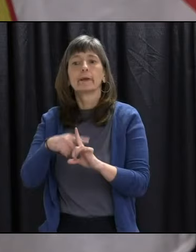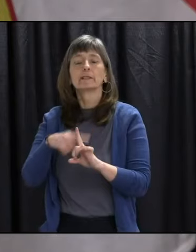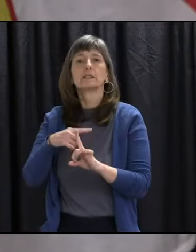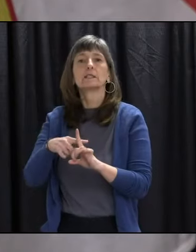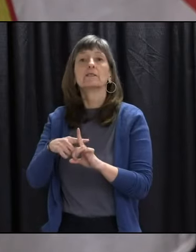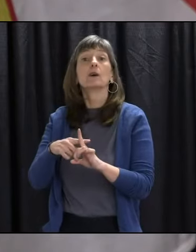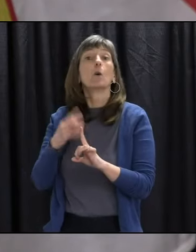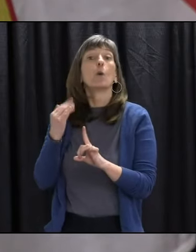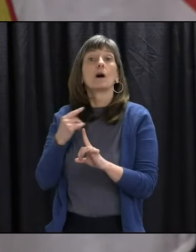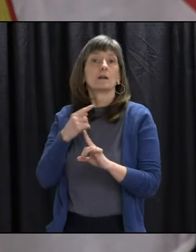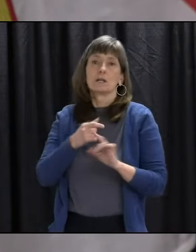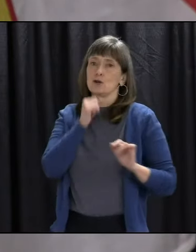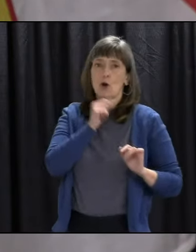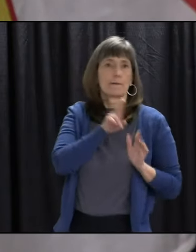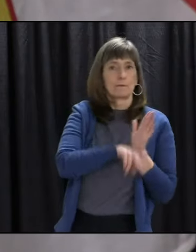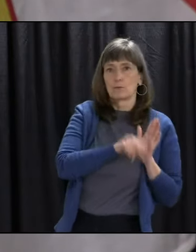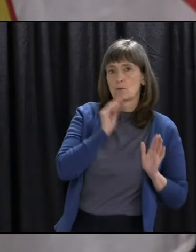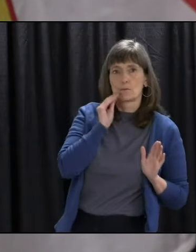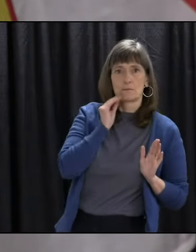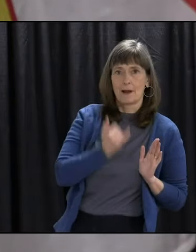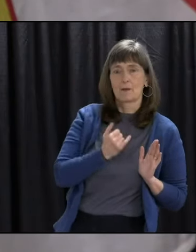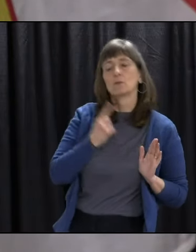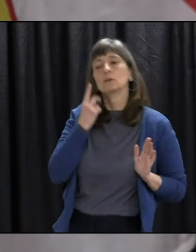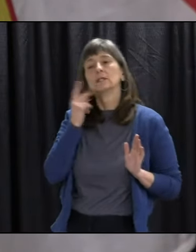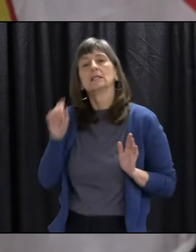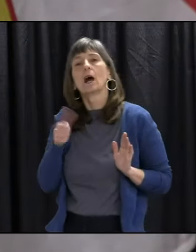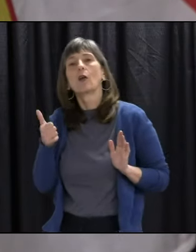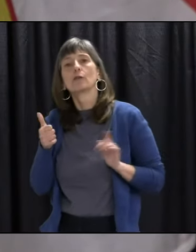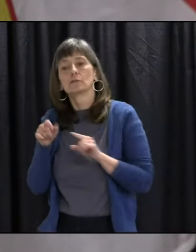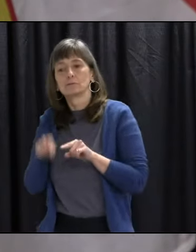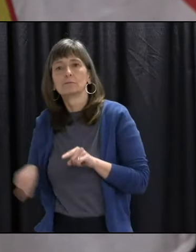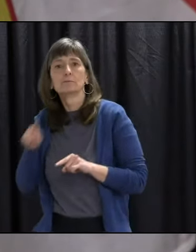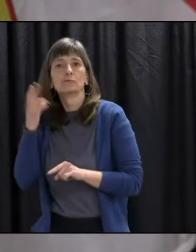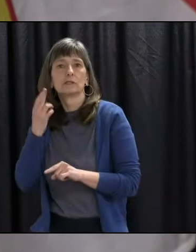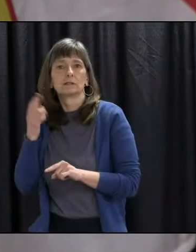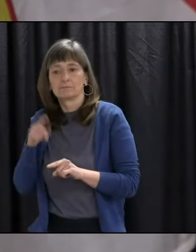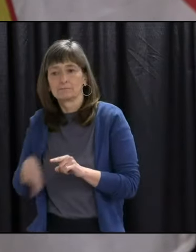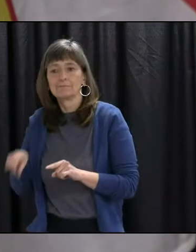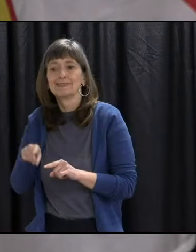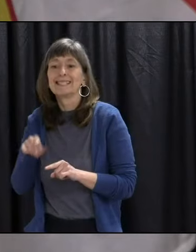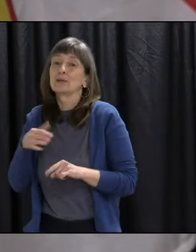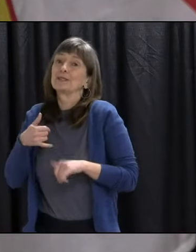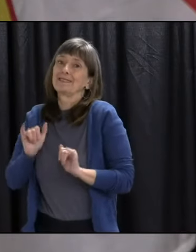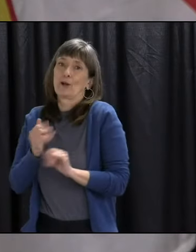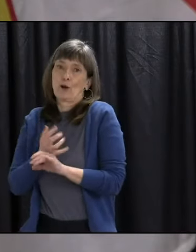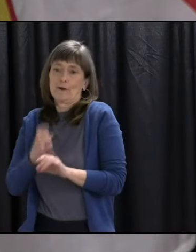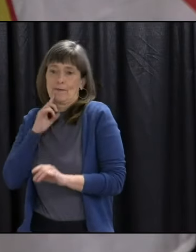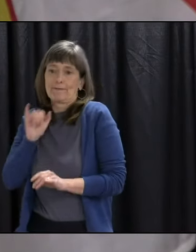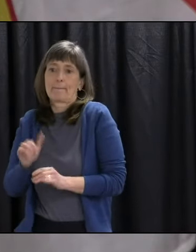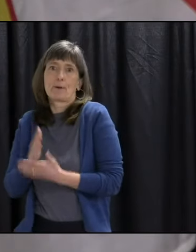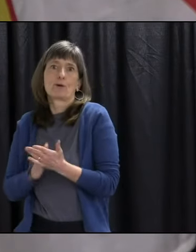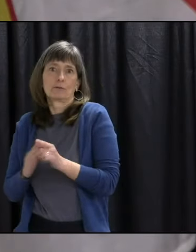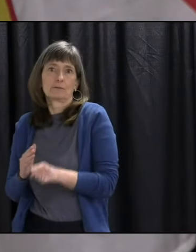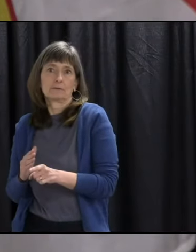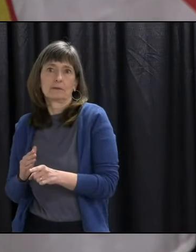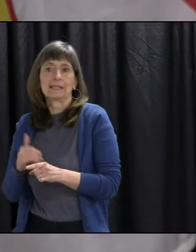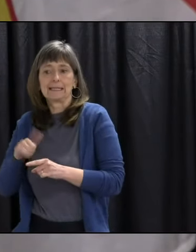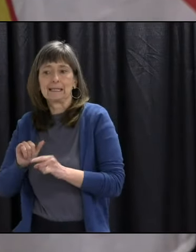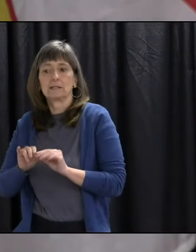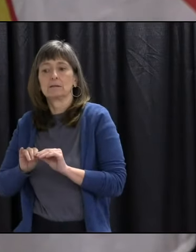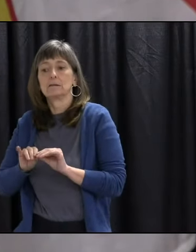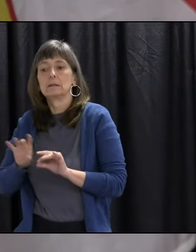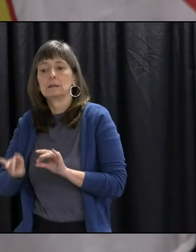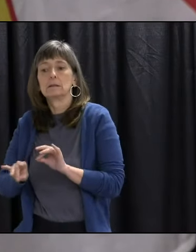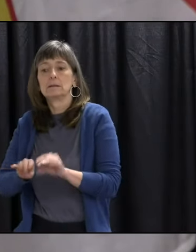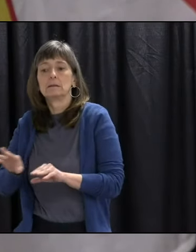result of other exposures. So we have to think that we're still quite early on in this, and we